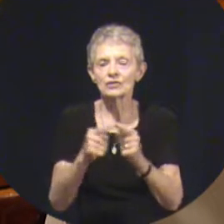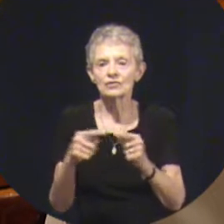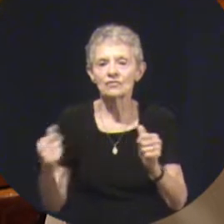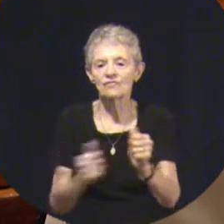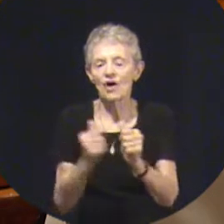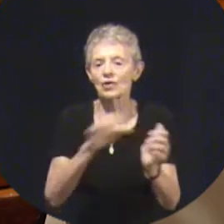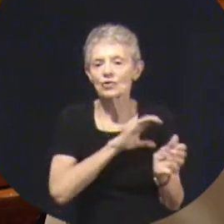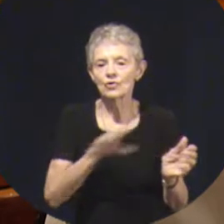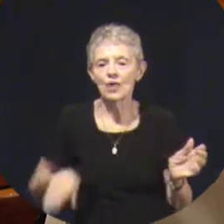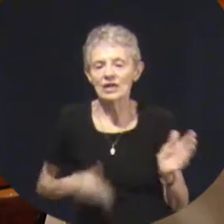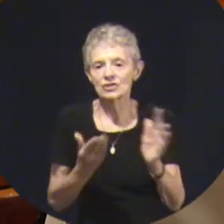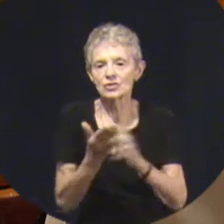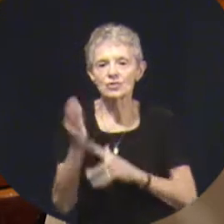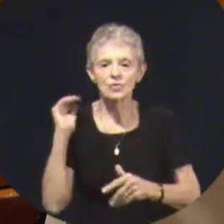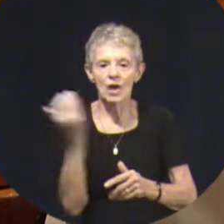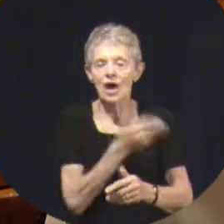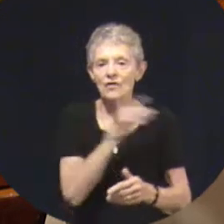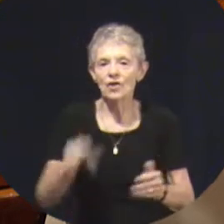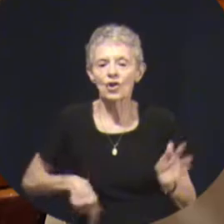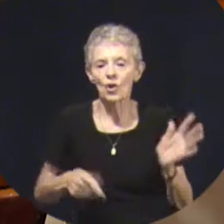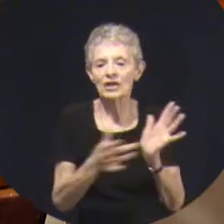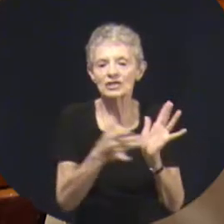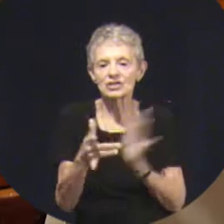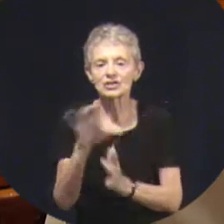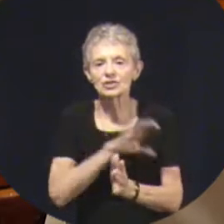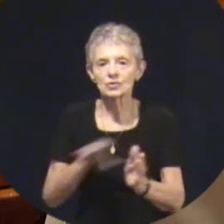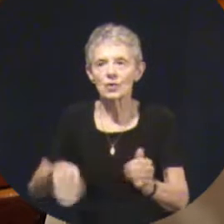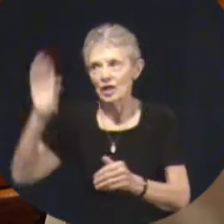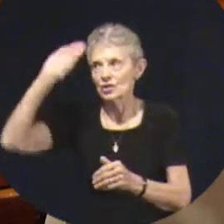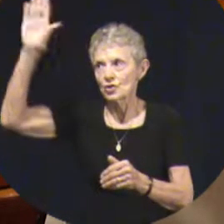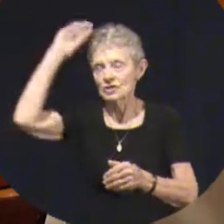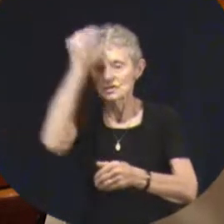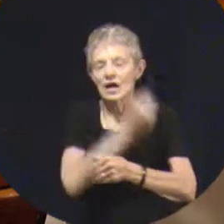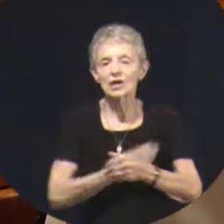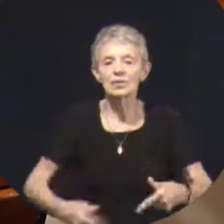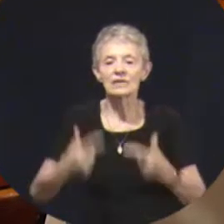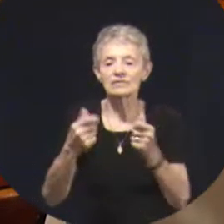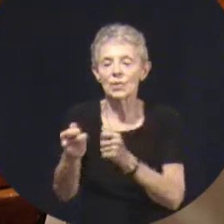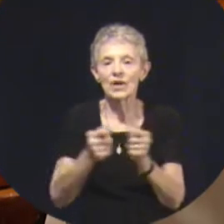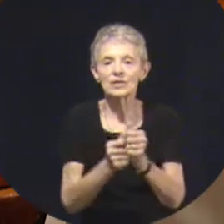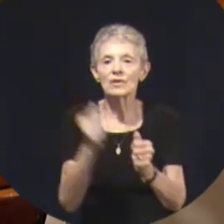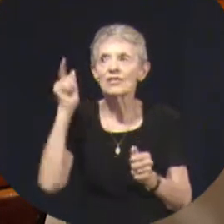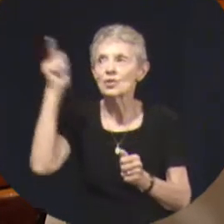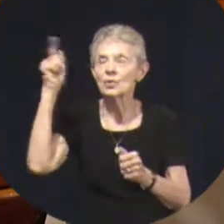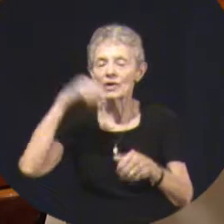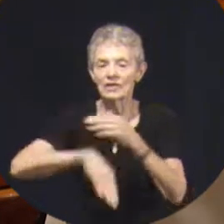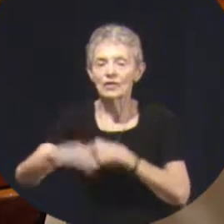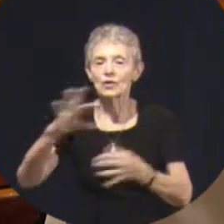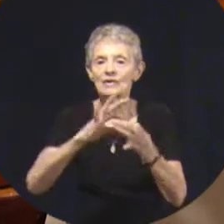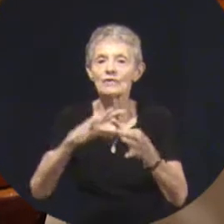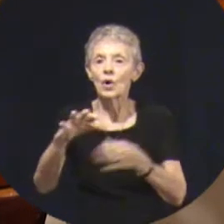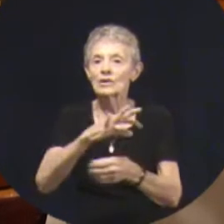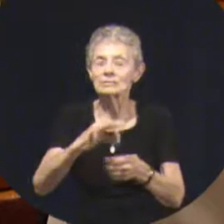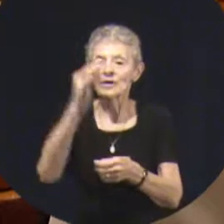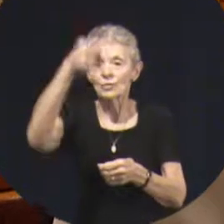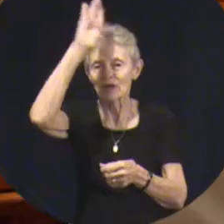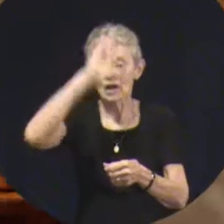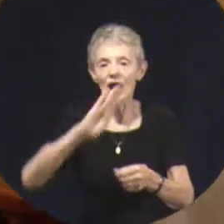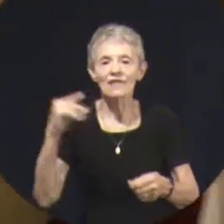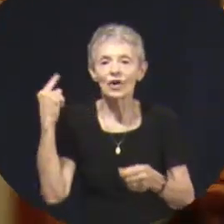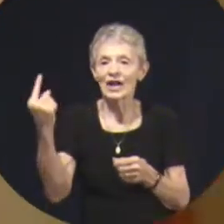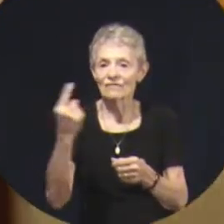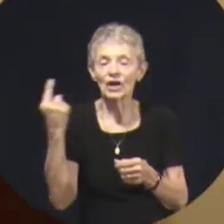Through our Lord Jesus Christ, your Son, who lives and reigns with you in the unity of the Holy Spirit, one God, forever and ever. Amen.